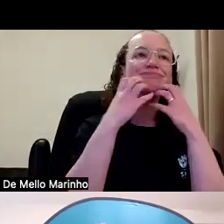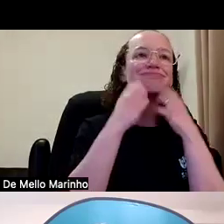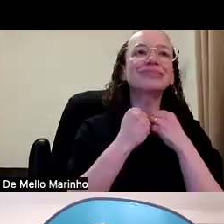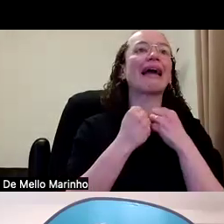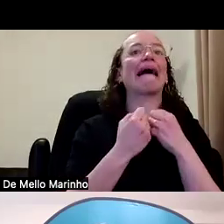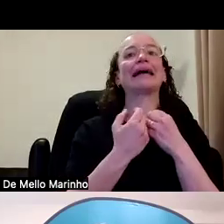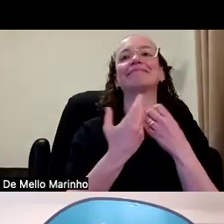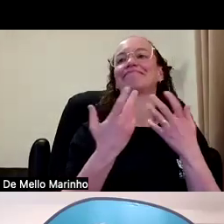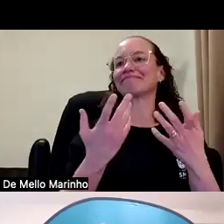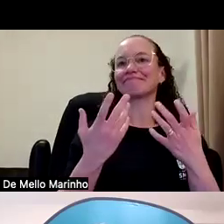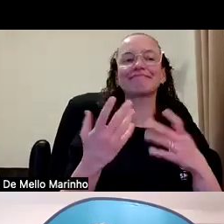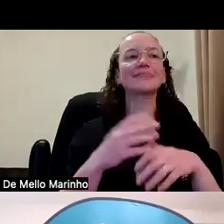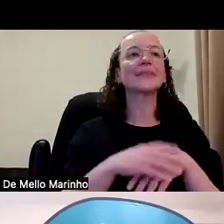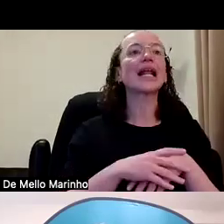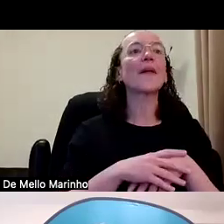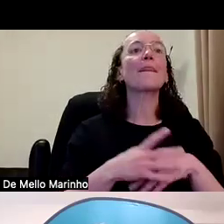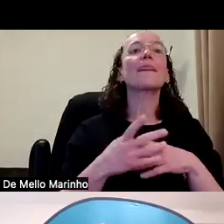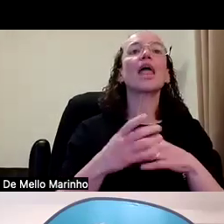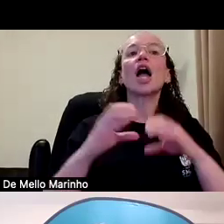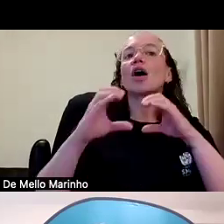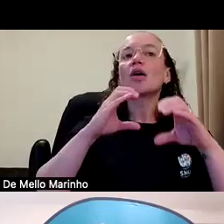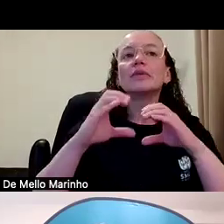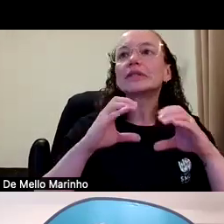So it's very important.